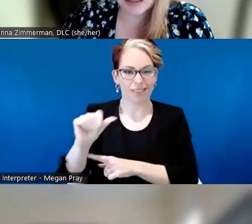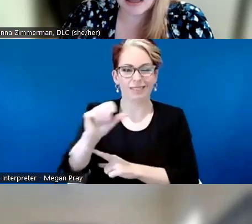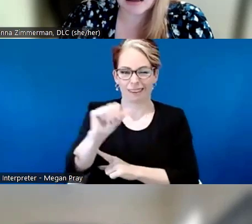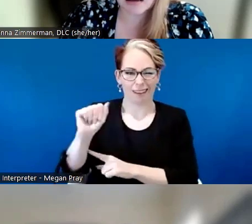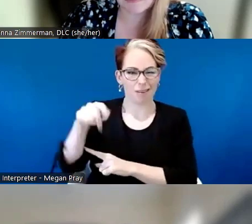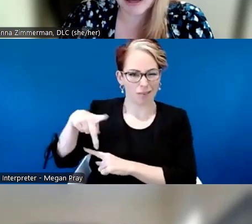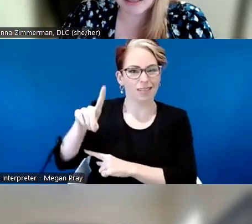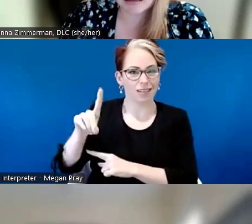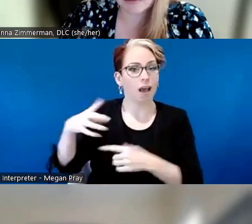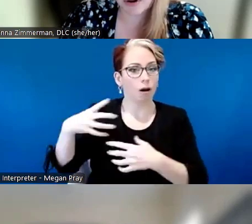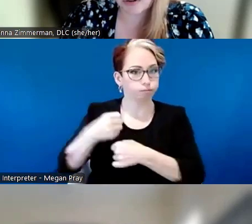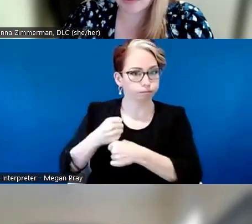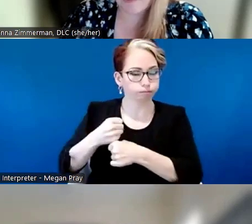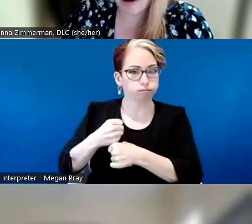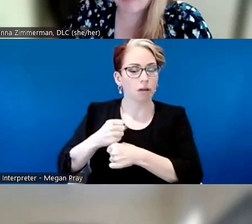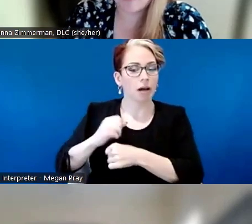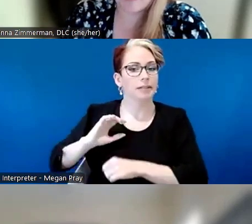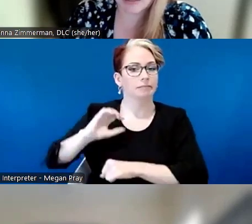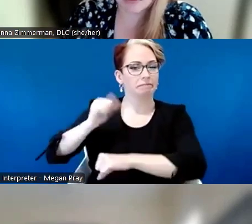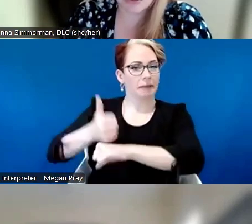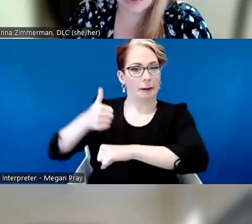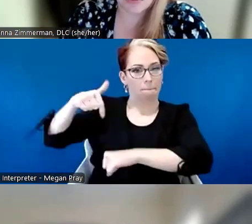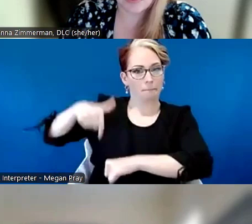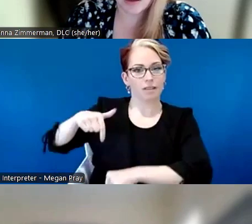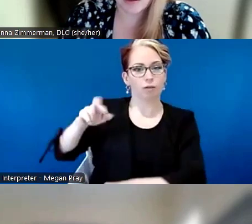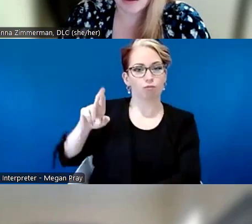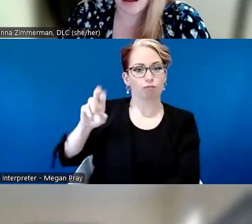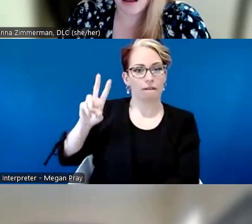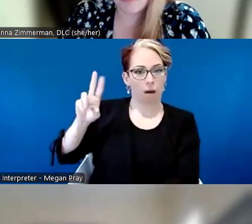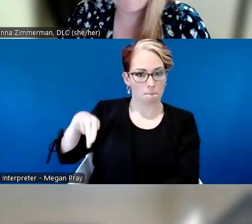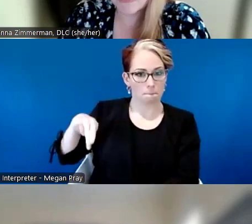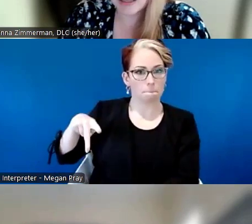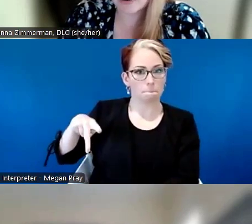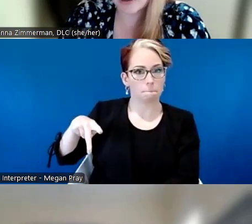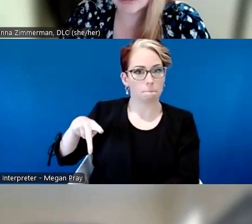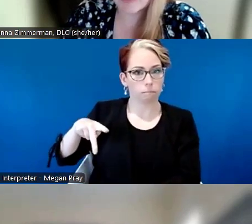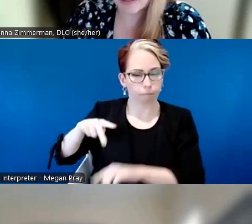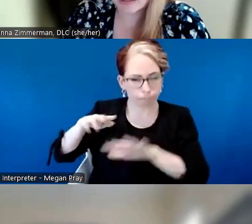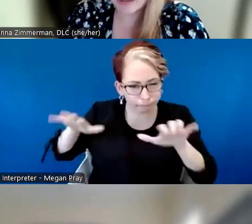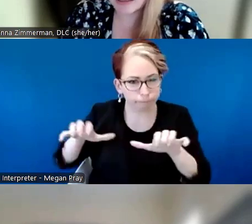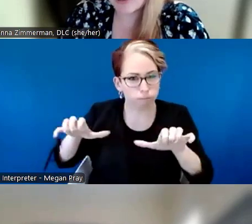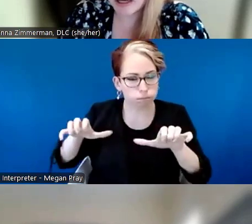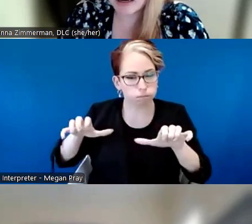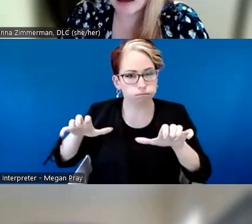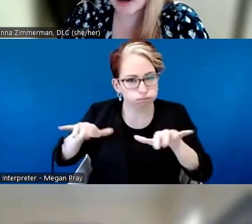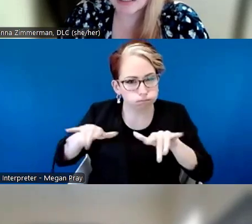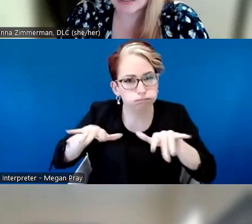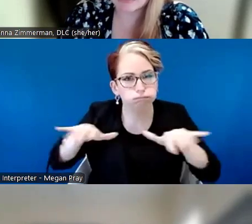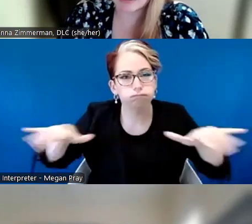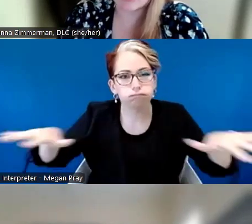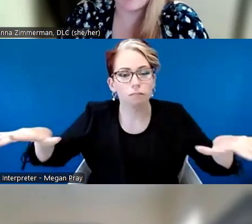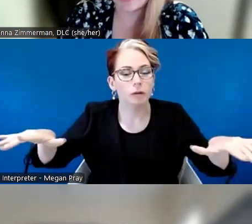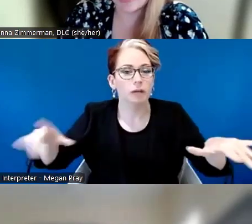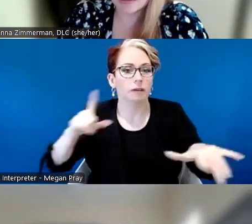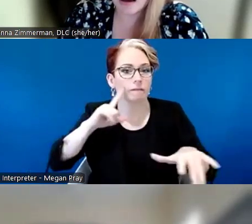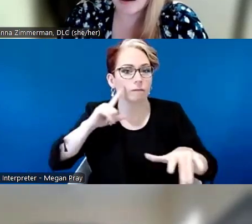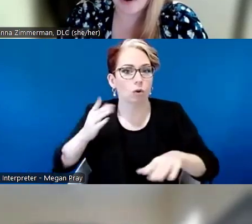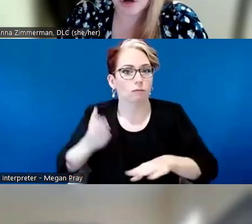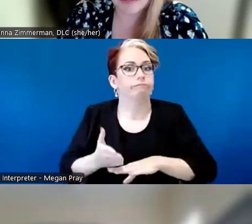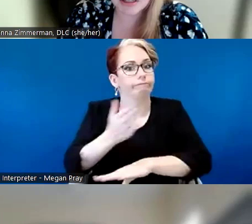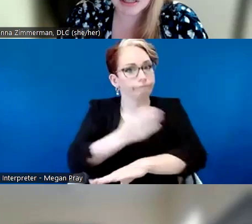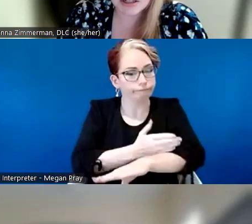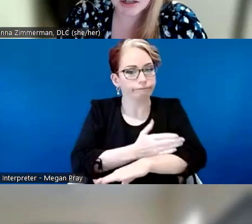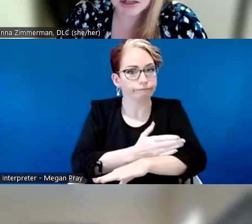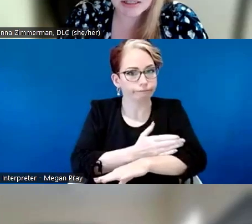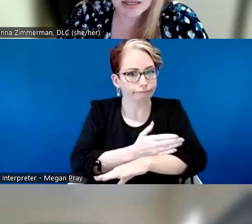AAPD basically built the REV UP movement to increase civic engagement, increase the accessibility of